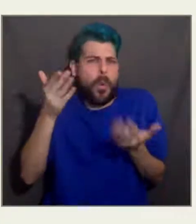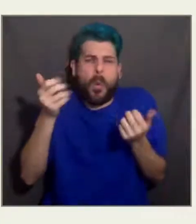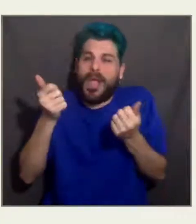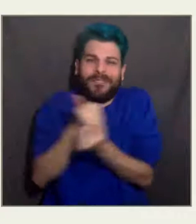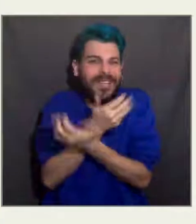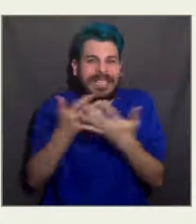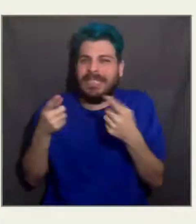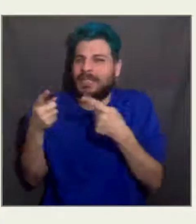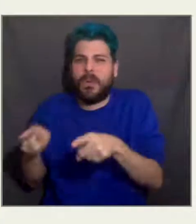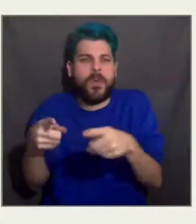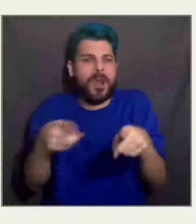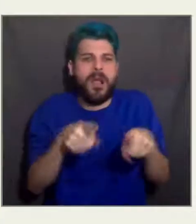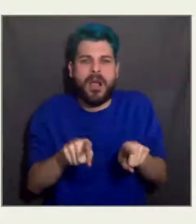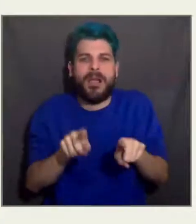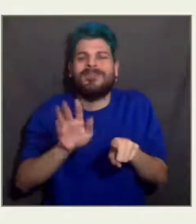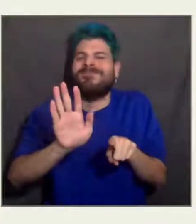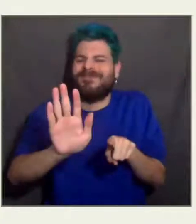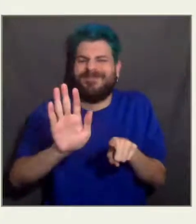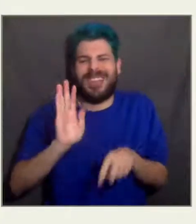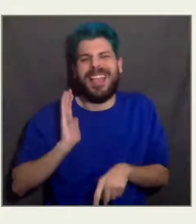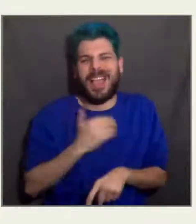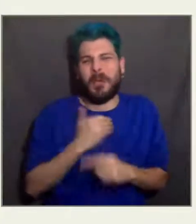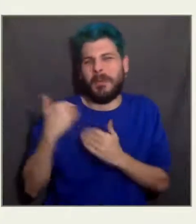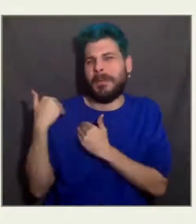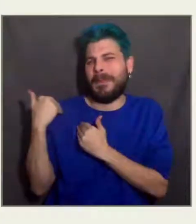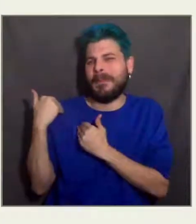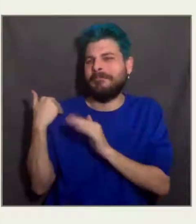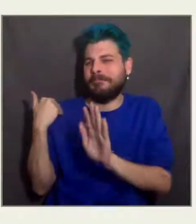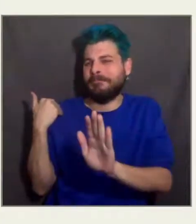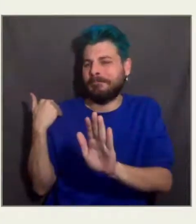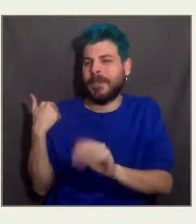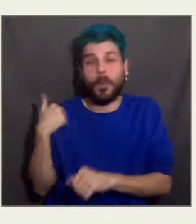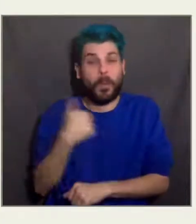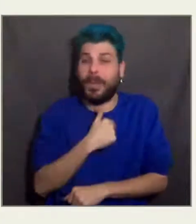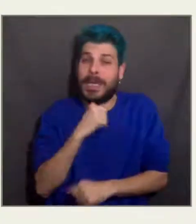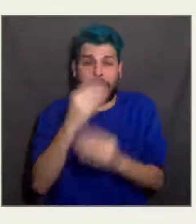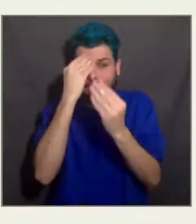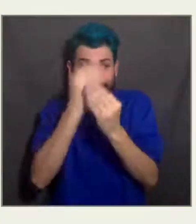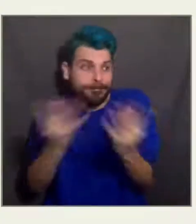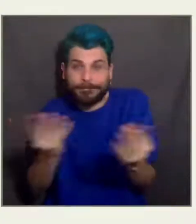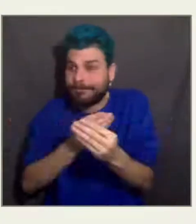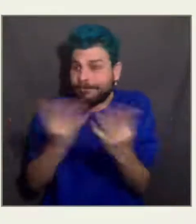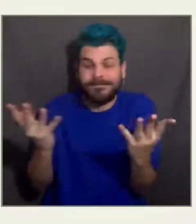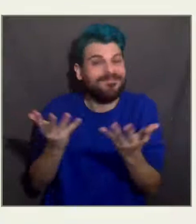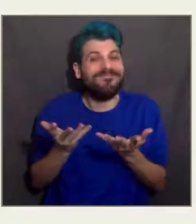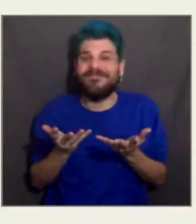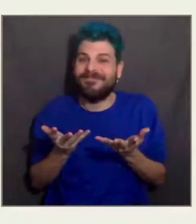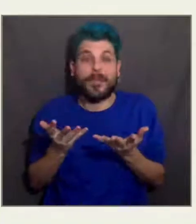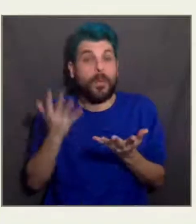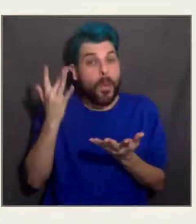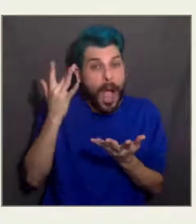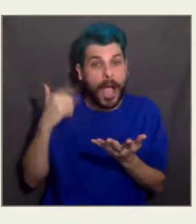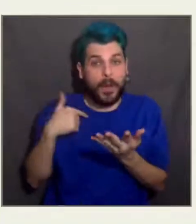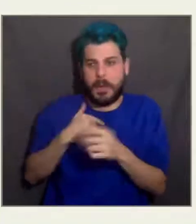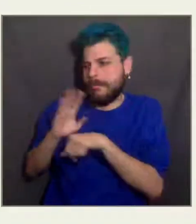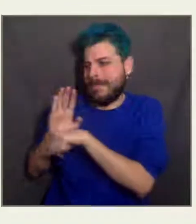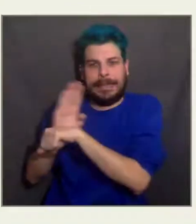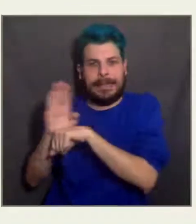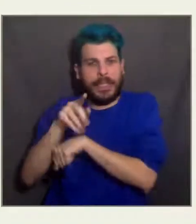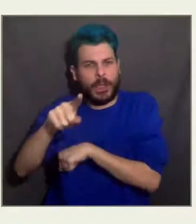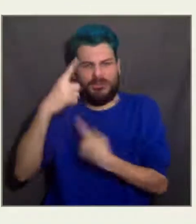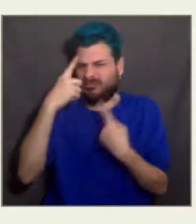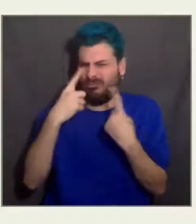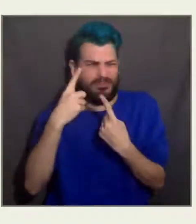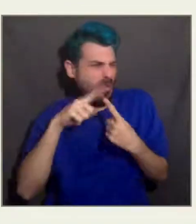us. Folks are looking at the streets and wondering if and when things are going to change. We have been busy getting this new effort up and running and